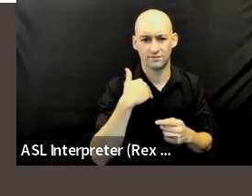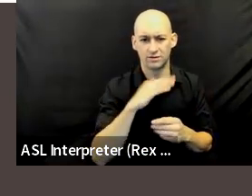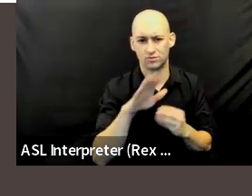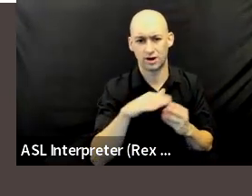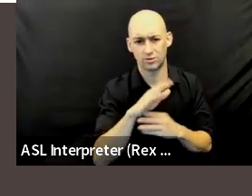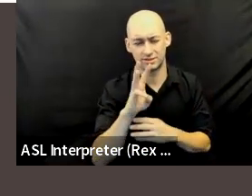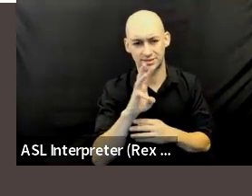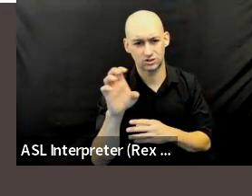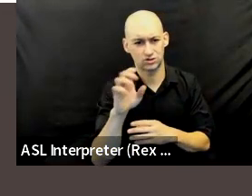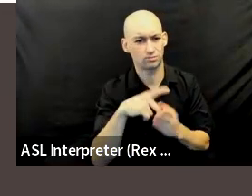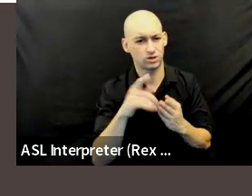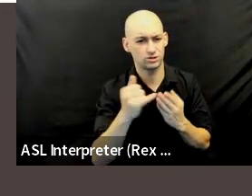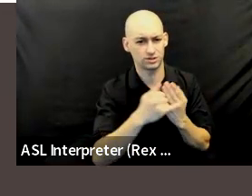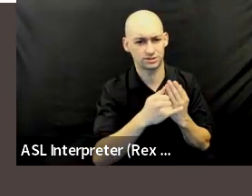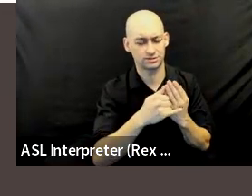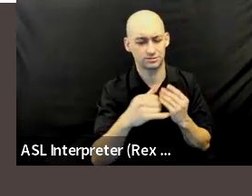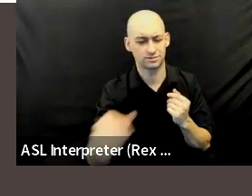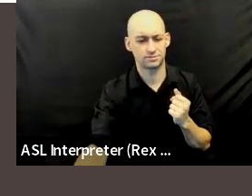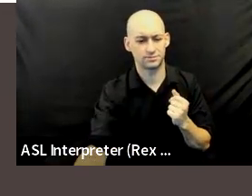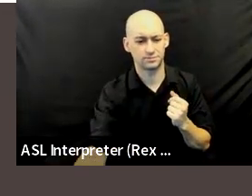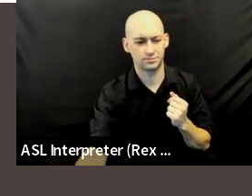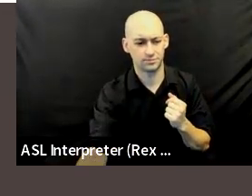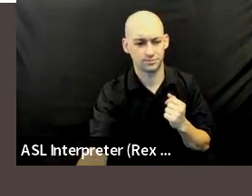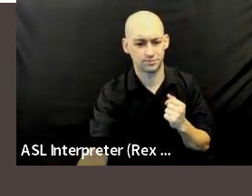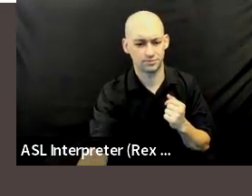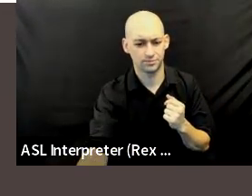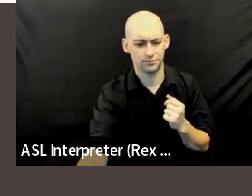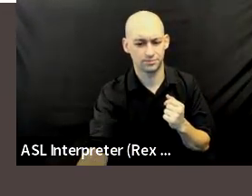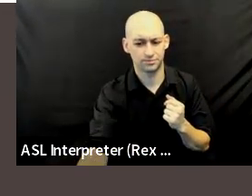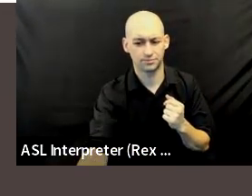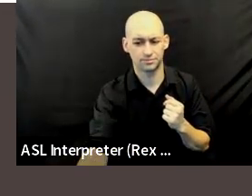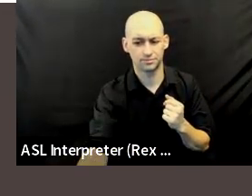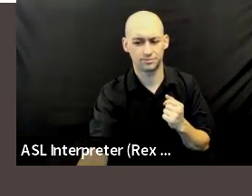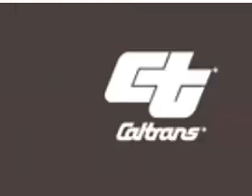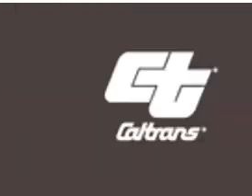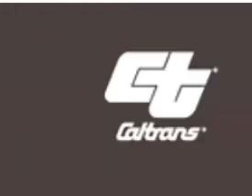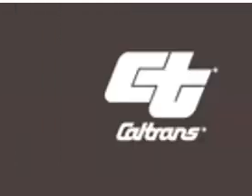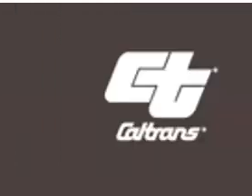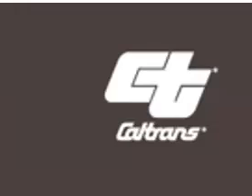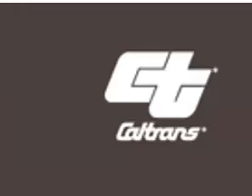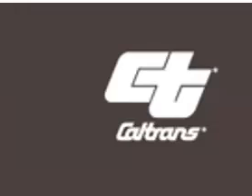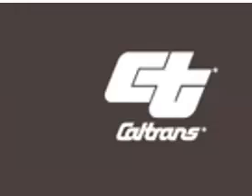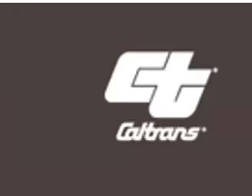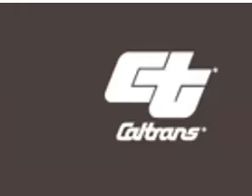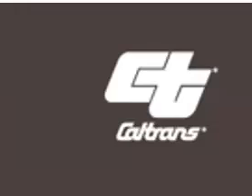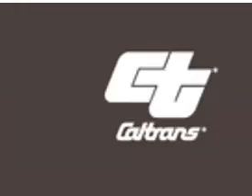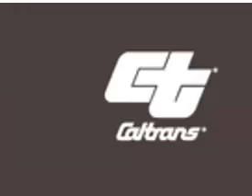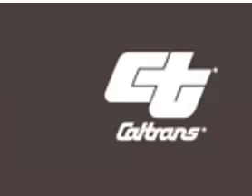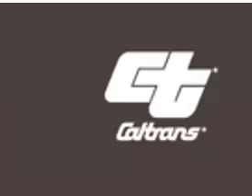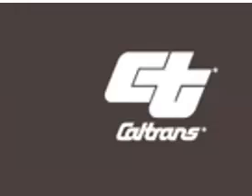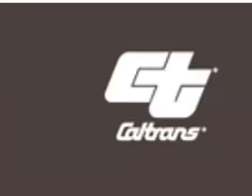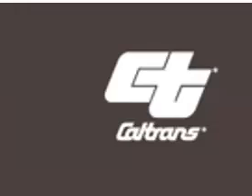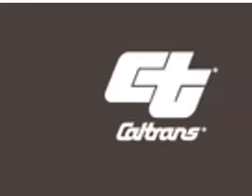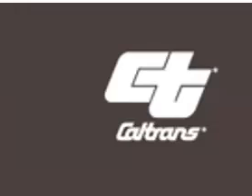600 projects valued around $16 billion. So this is coming to you. But part of what I